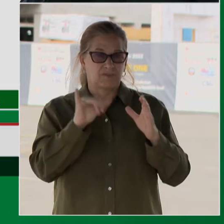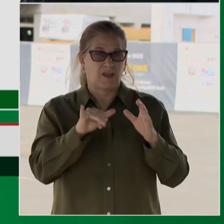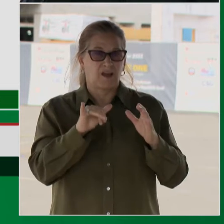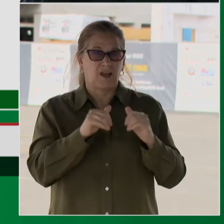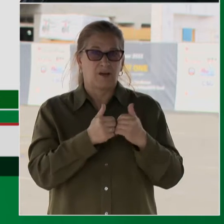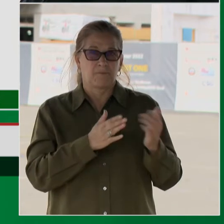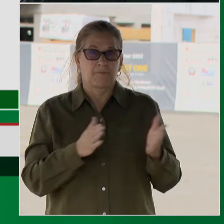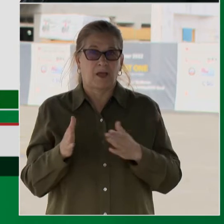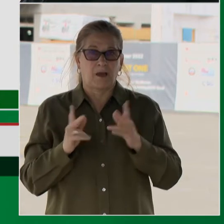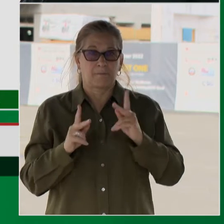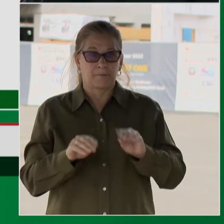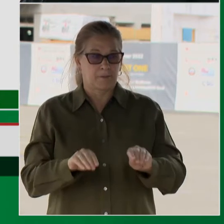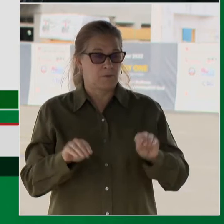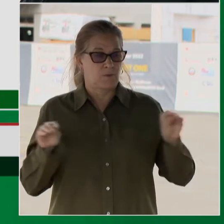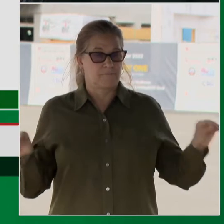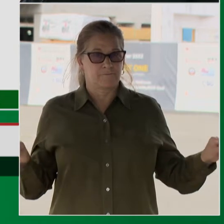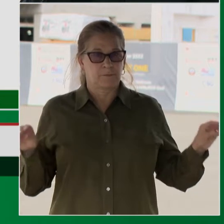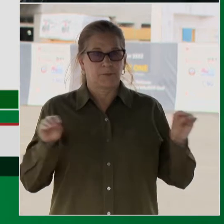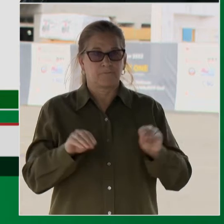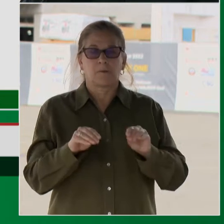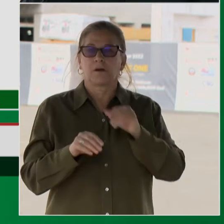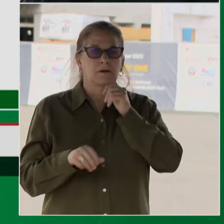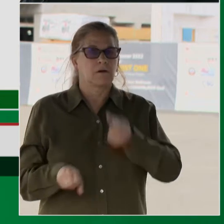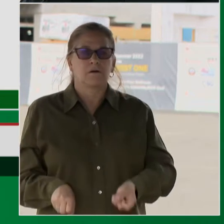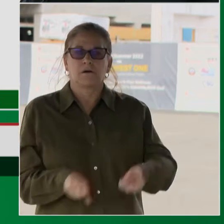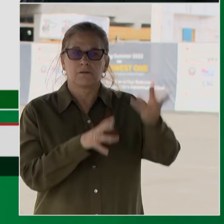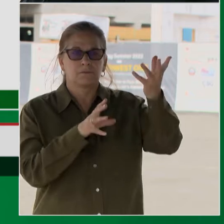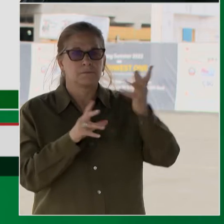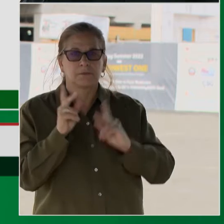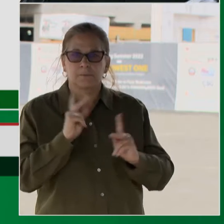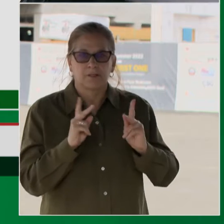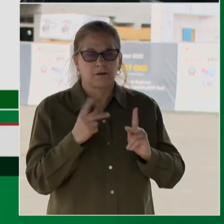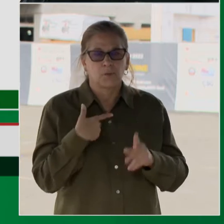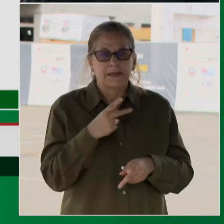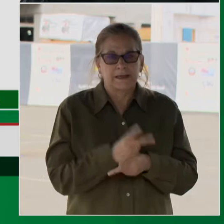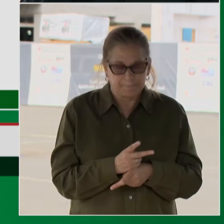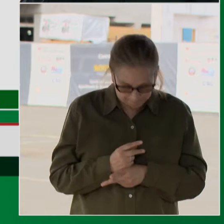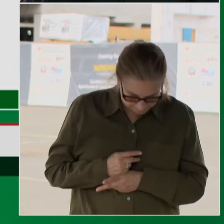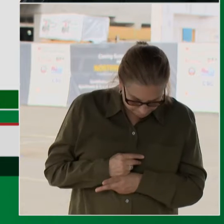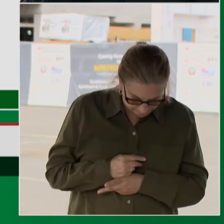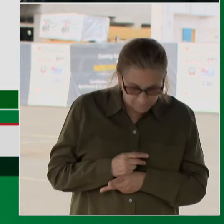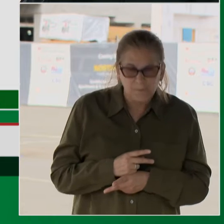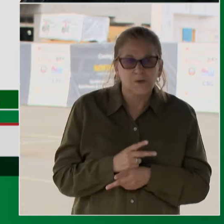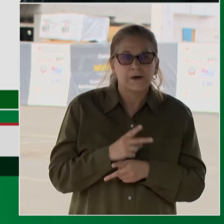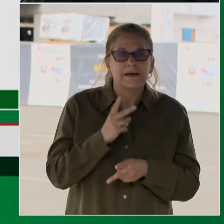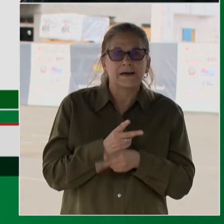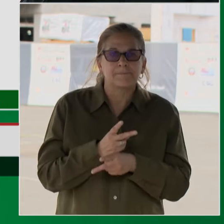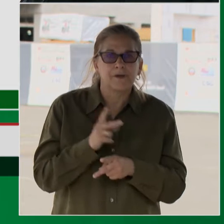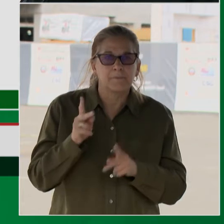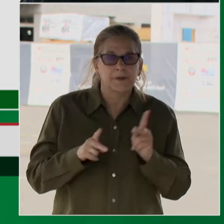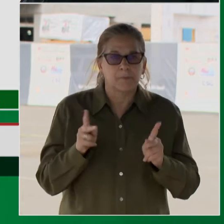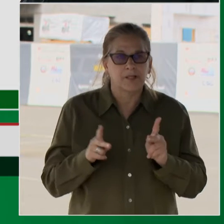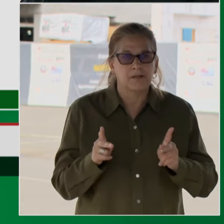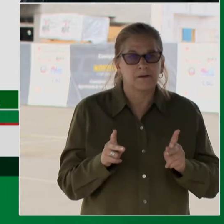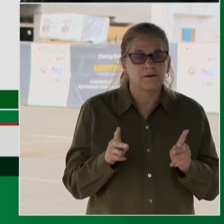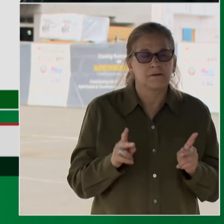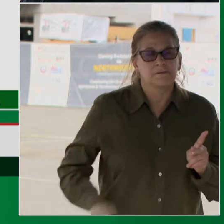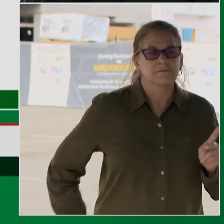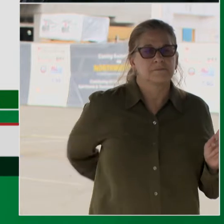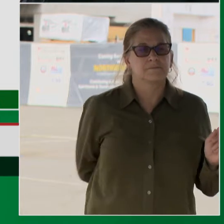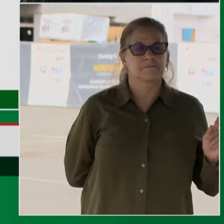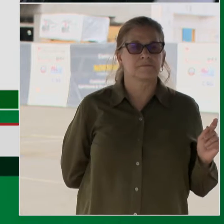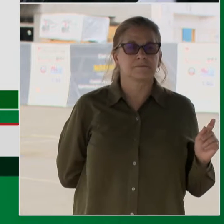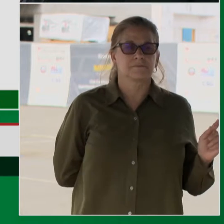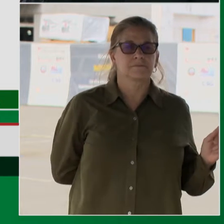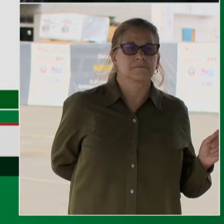do basically half of the units in a very short radius from the actual Park Morton